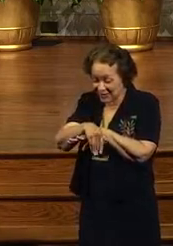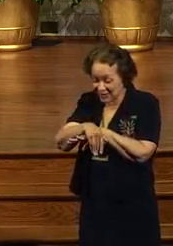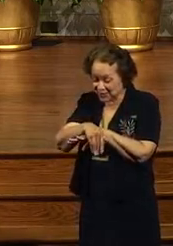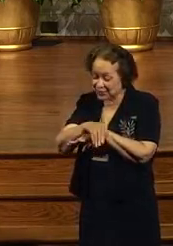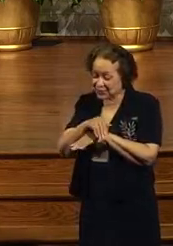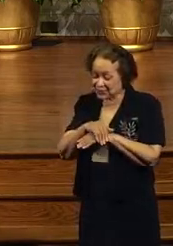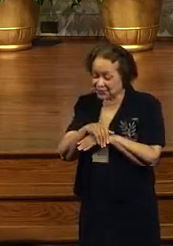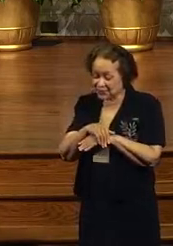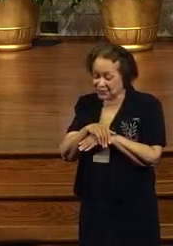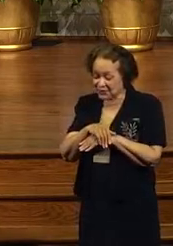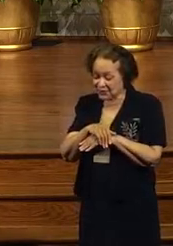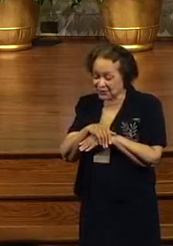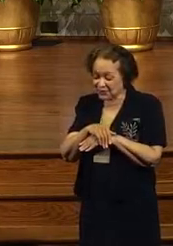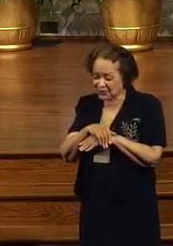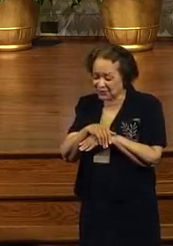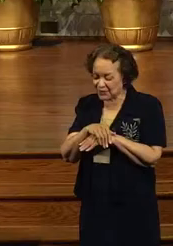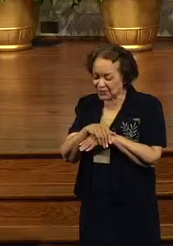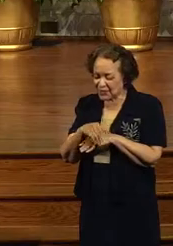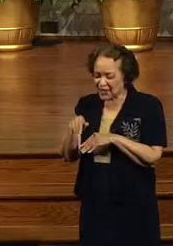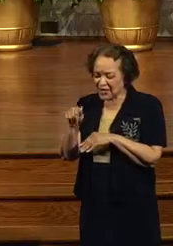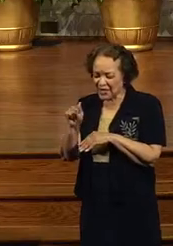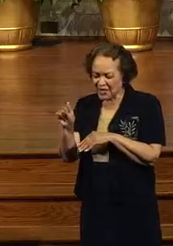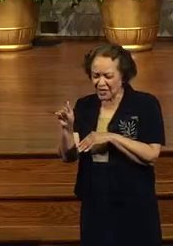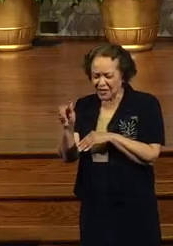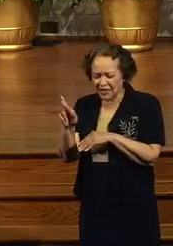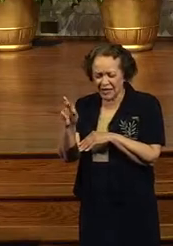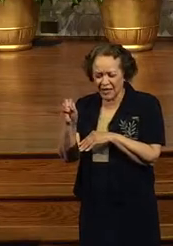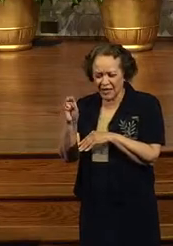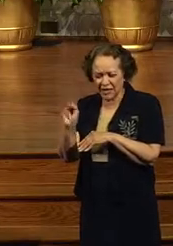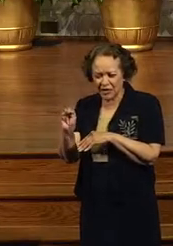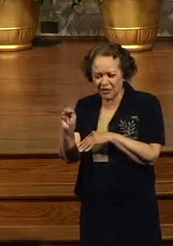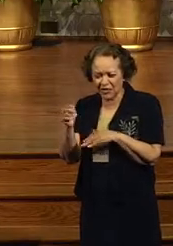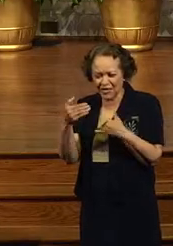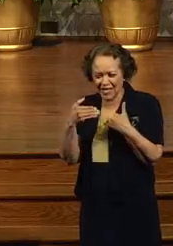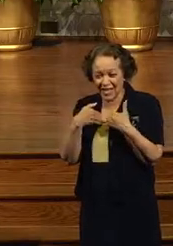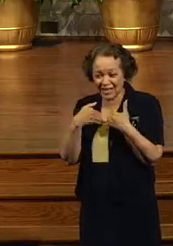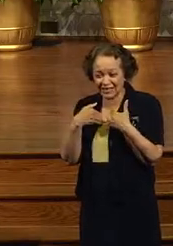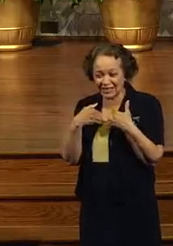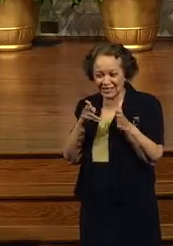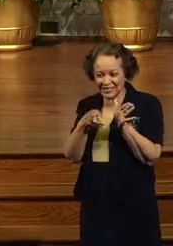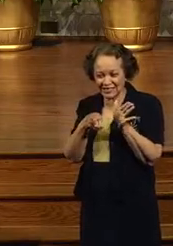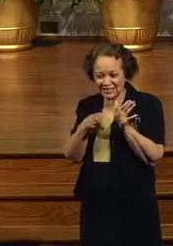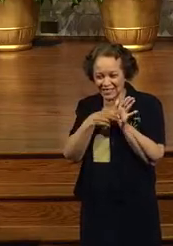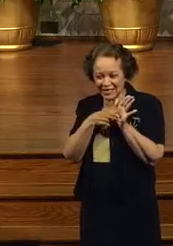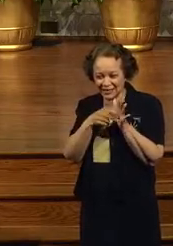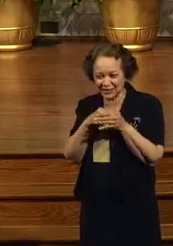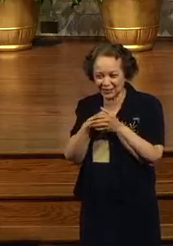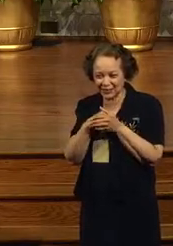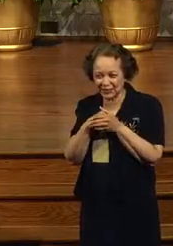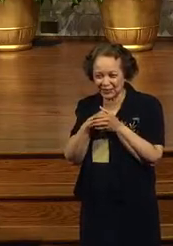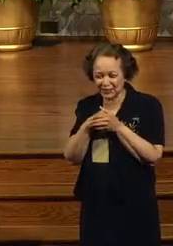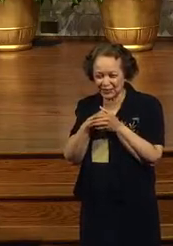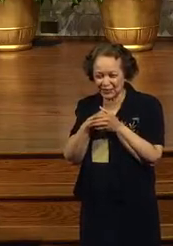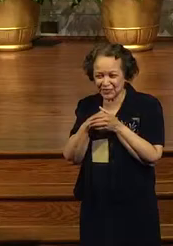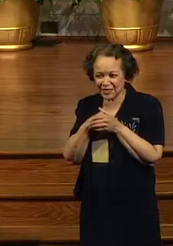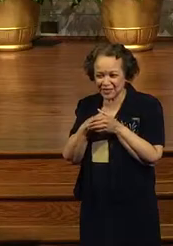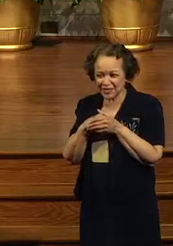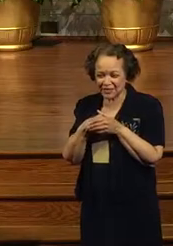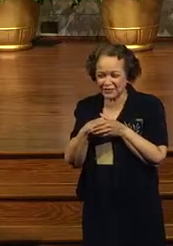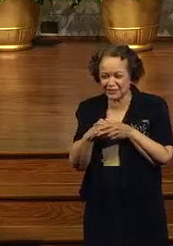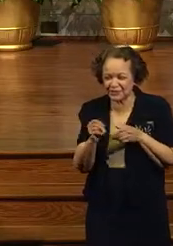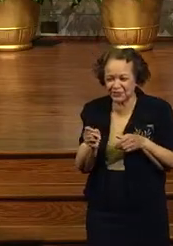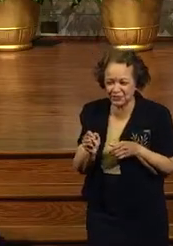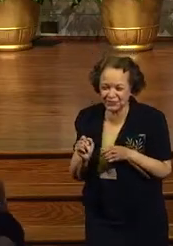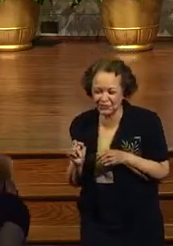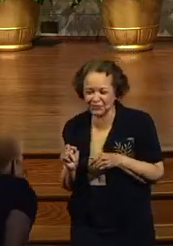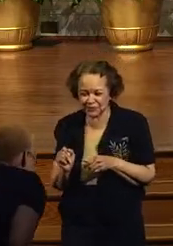One Friday, Herod had the title. One Friday, the Sanhedrins had the title.